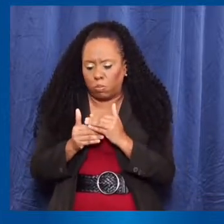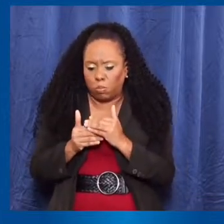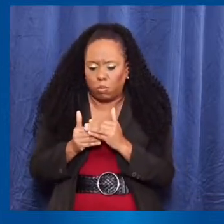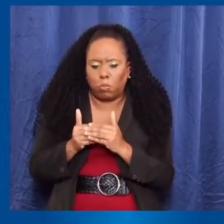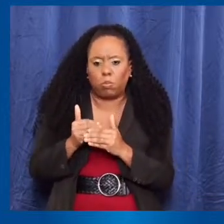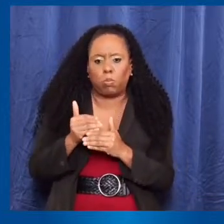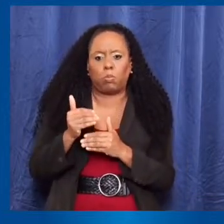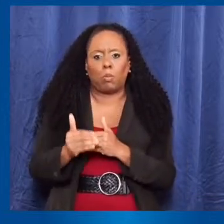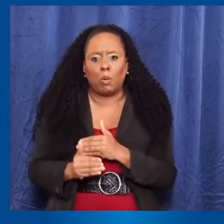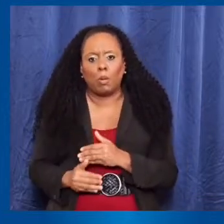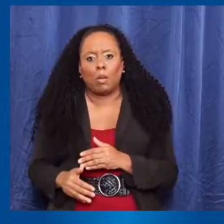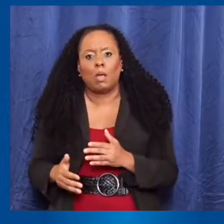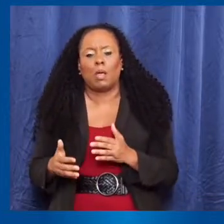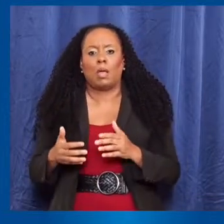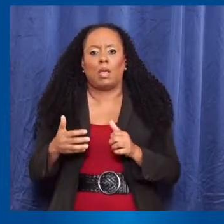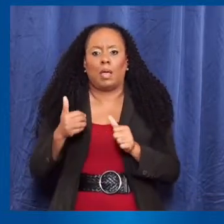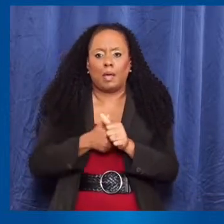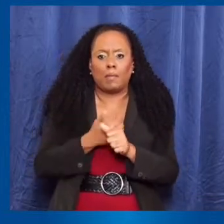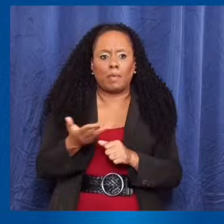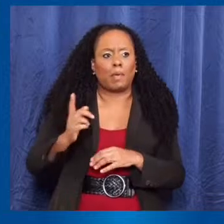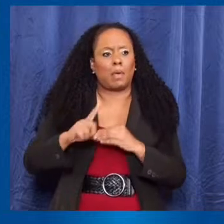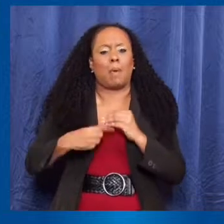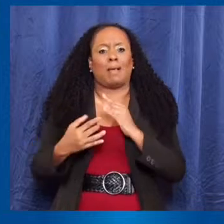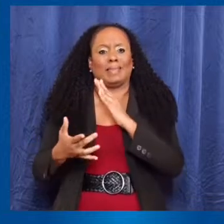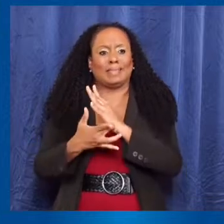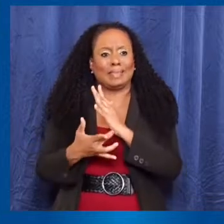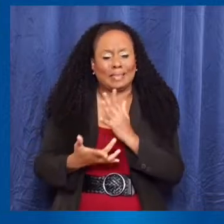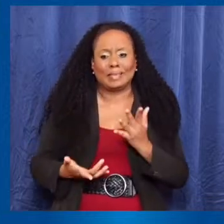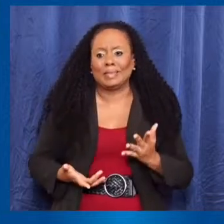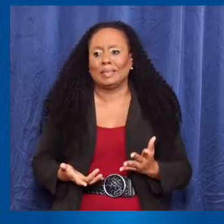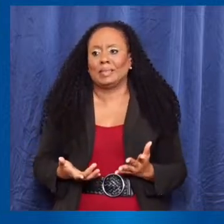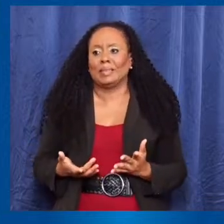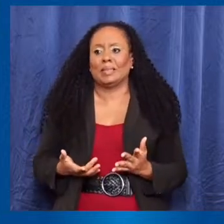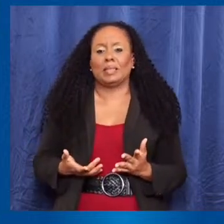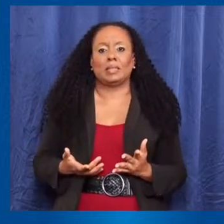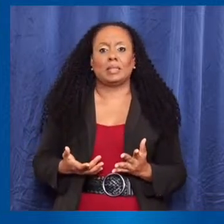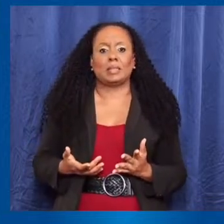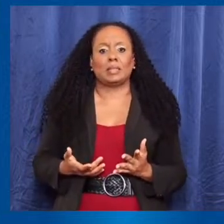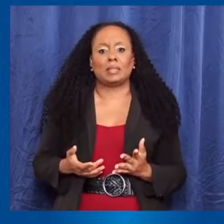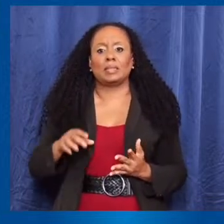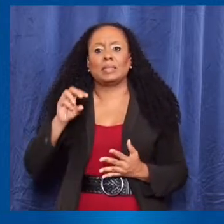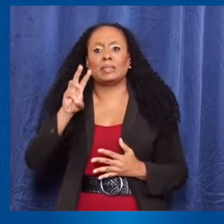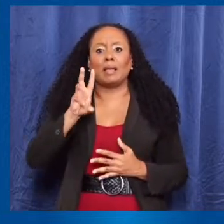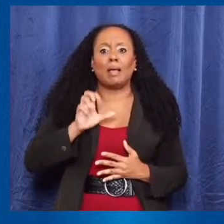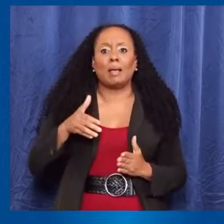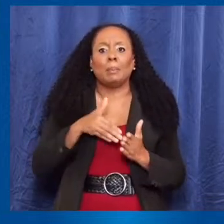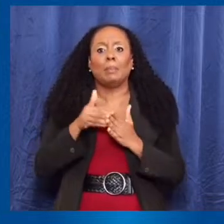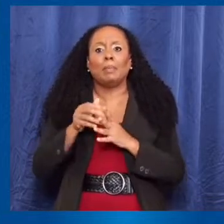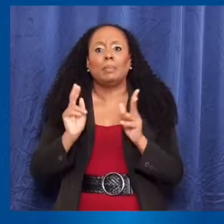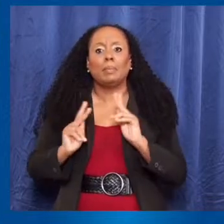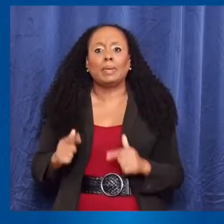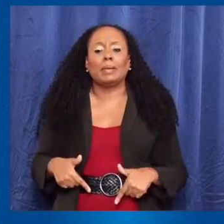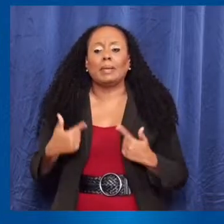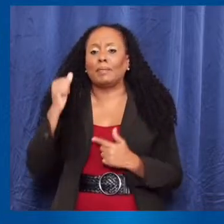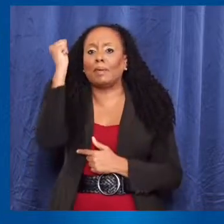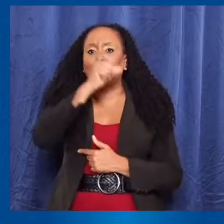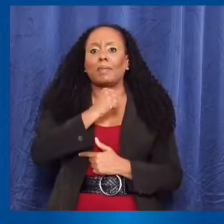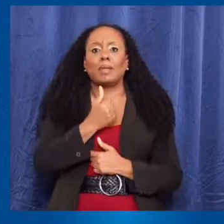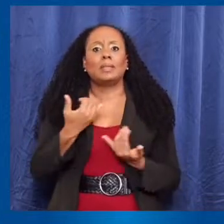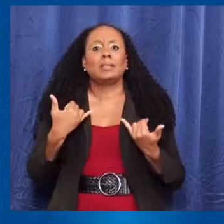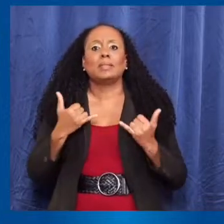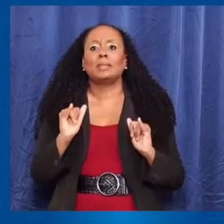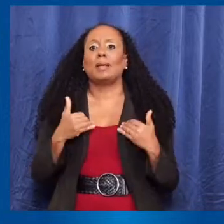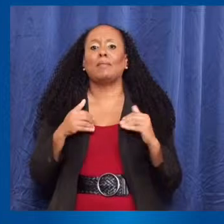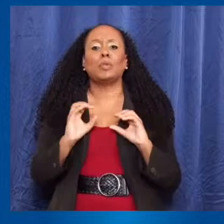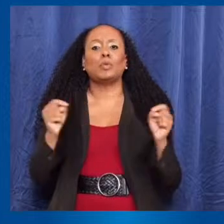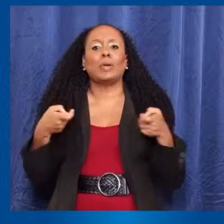the digital divide, the reality that 600 million people in Africa still don't have access to electricity. So for them, the concept